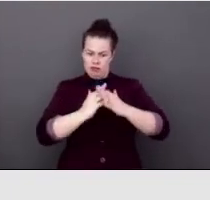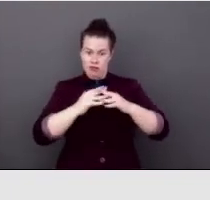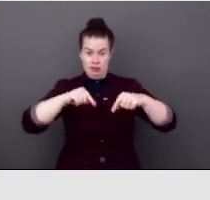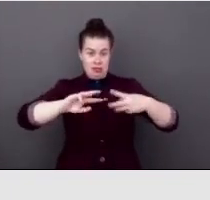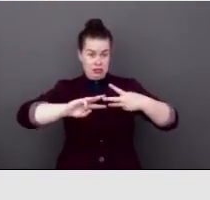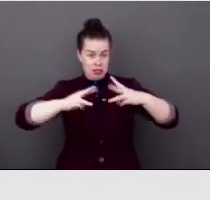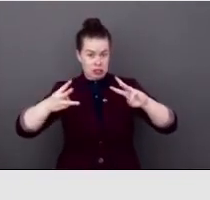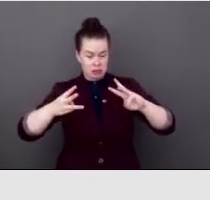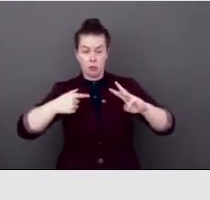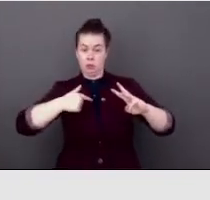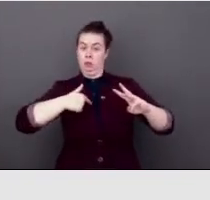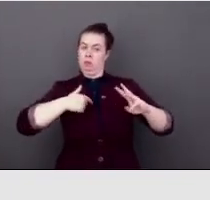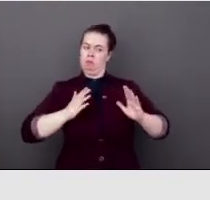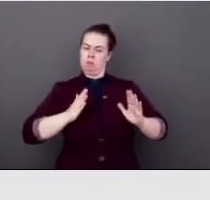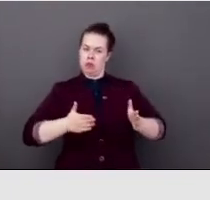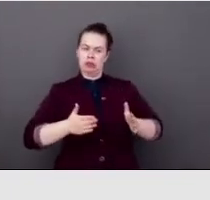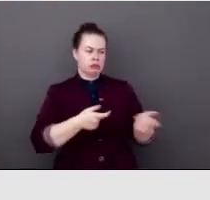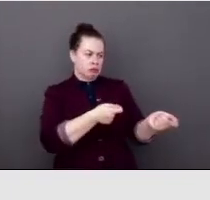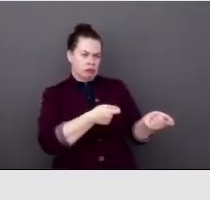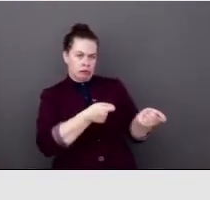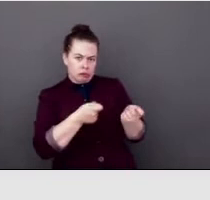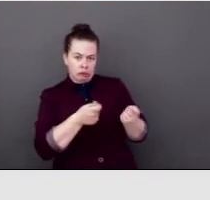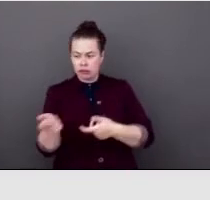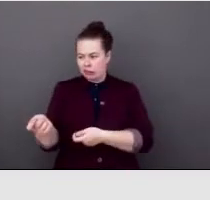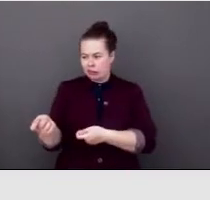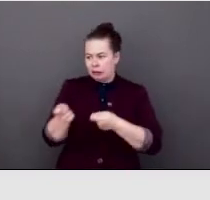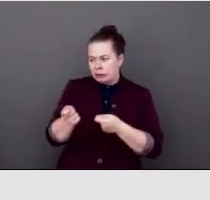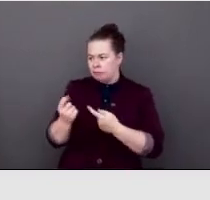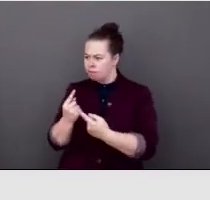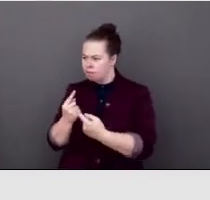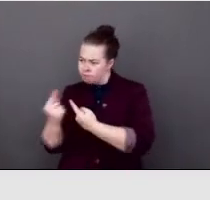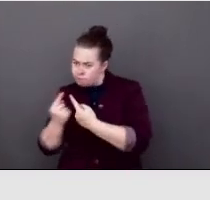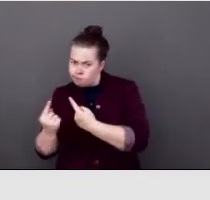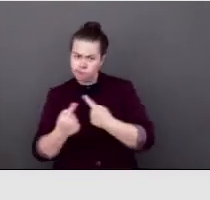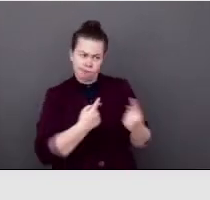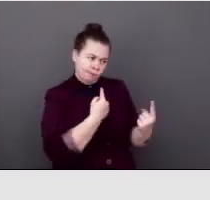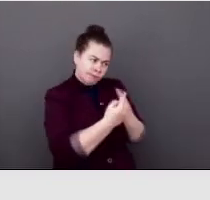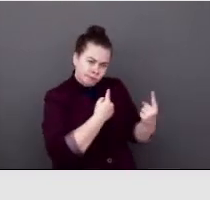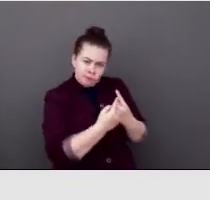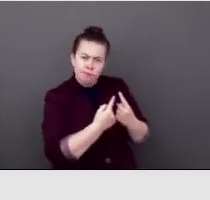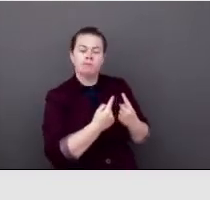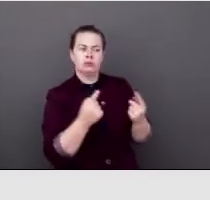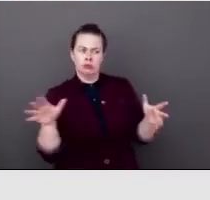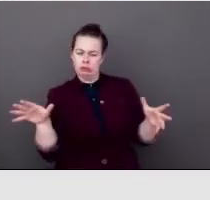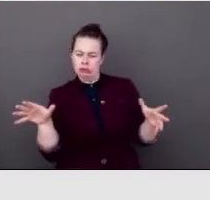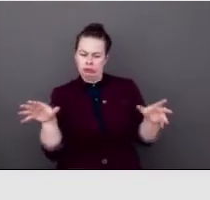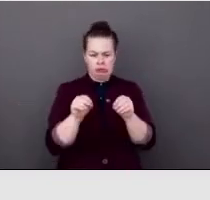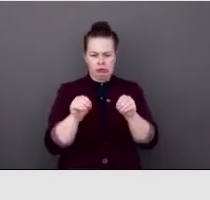stakeholders that need to be engaged. A separate type of stakeholders need to be engaged at separate levels, and